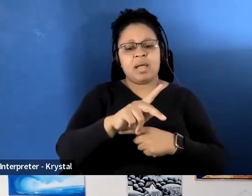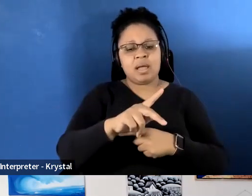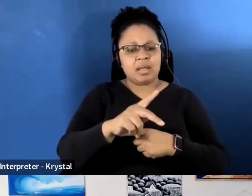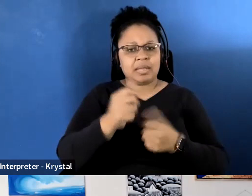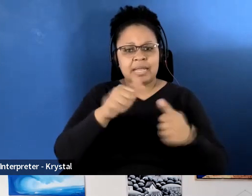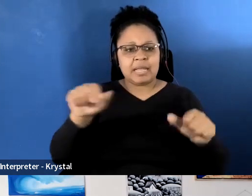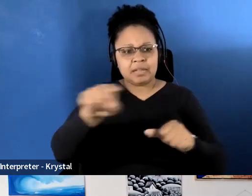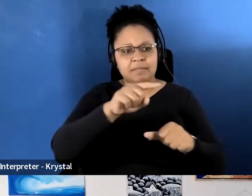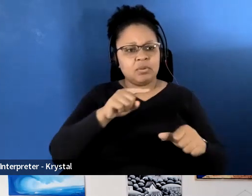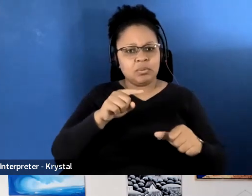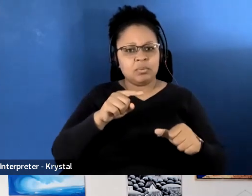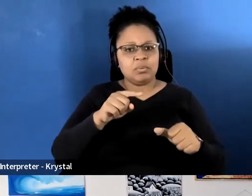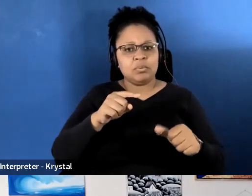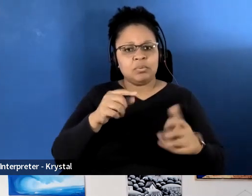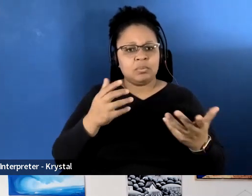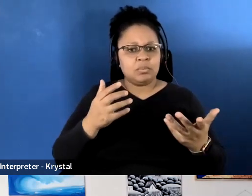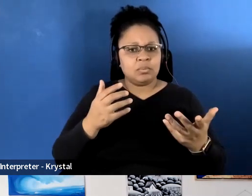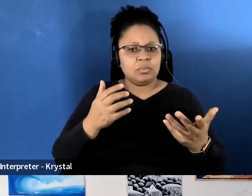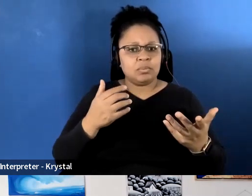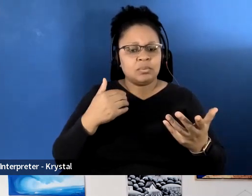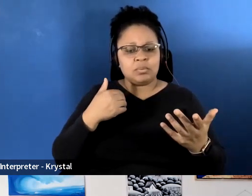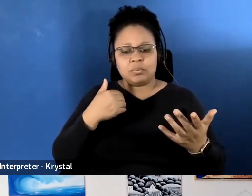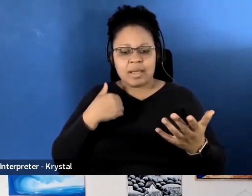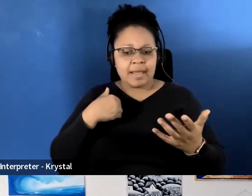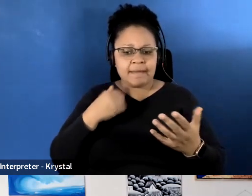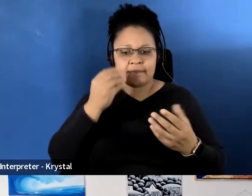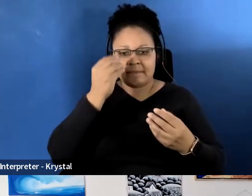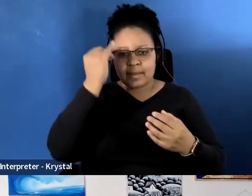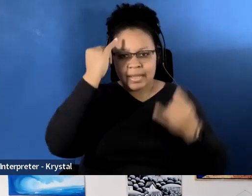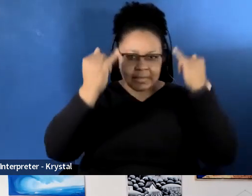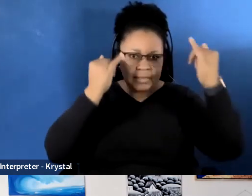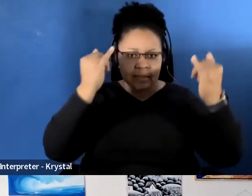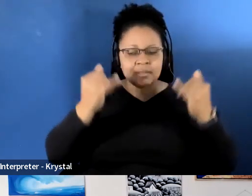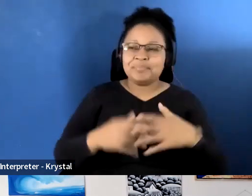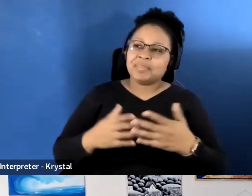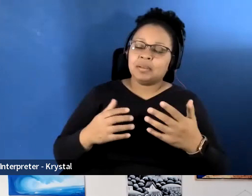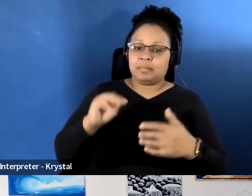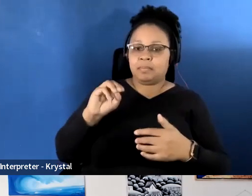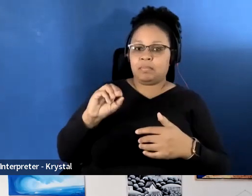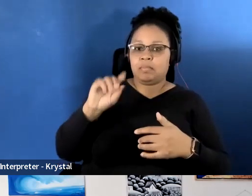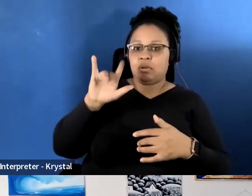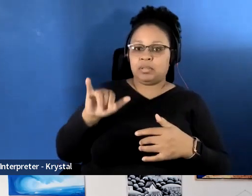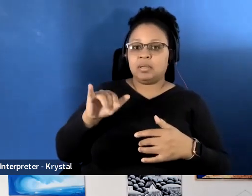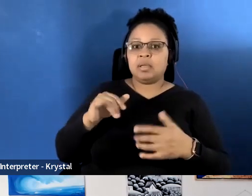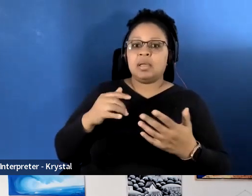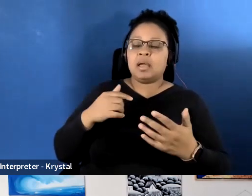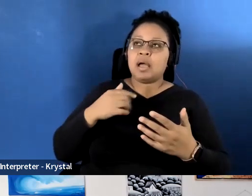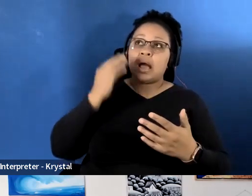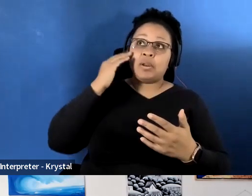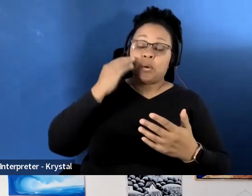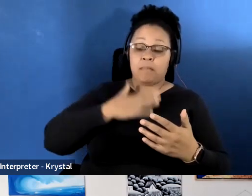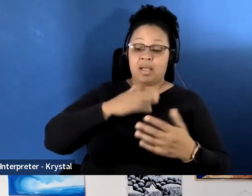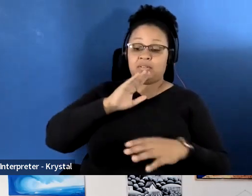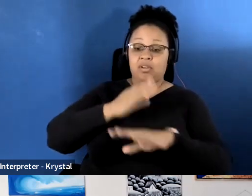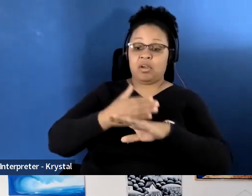I think that would be kind of related to what the PTSD was based on. I know my daughter has PTSD and